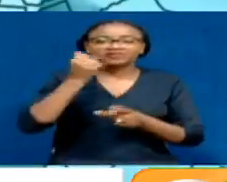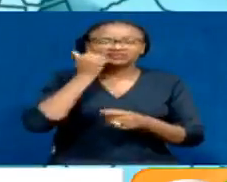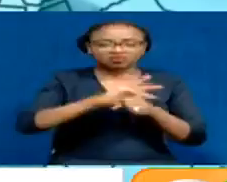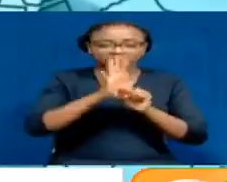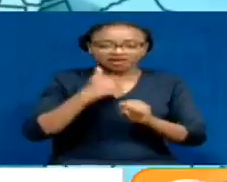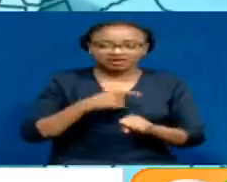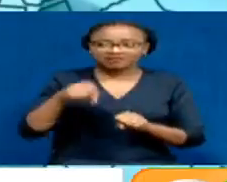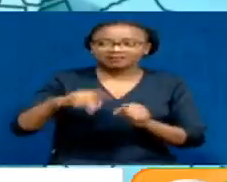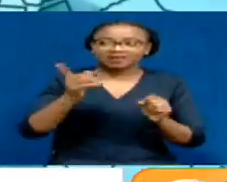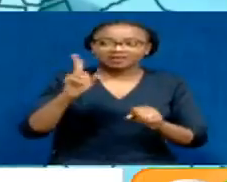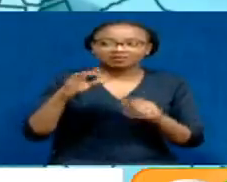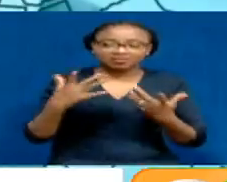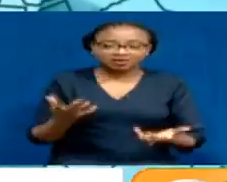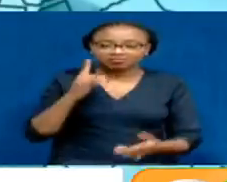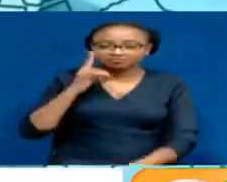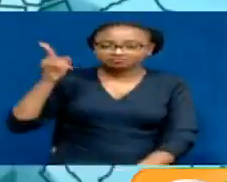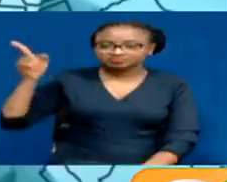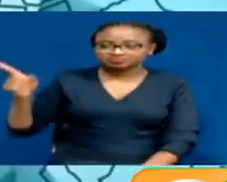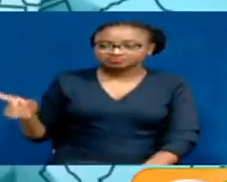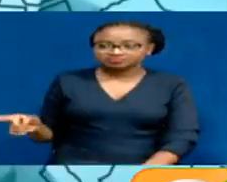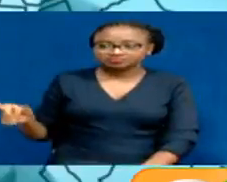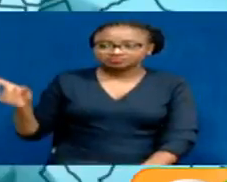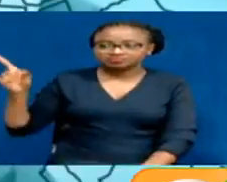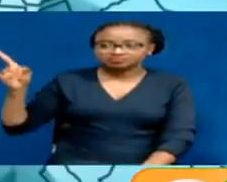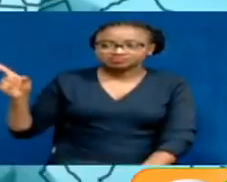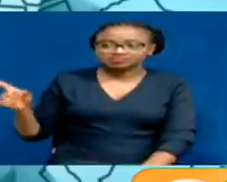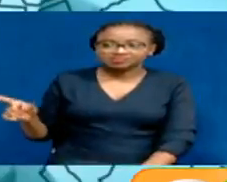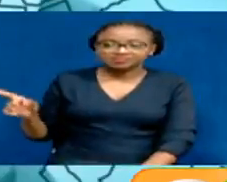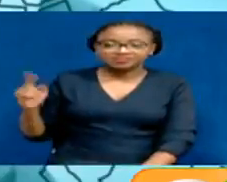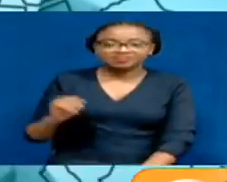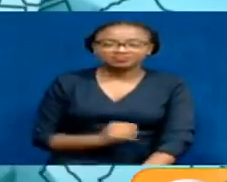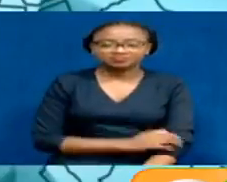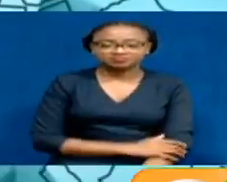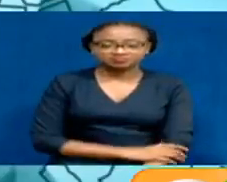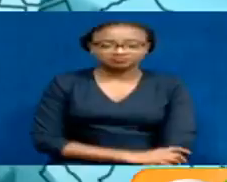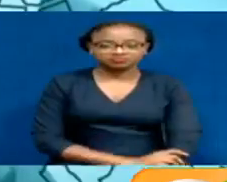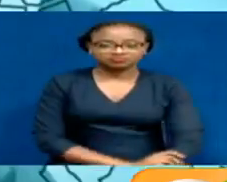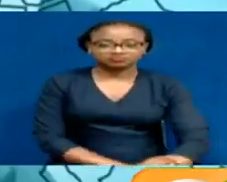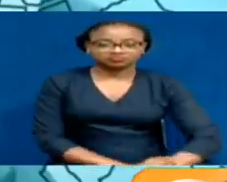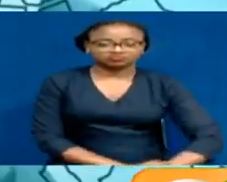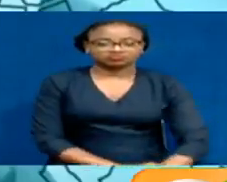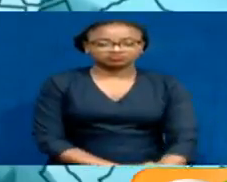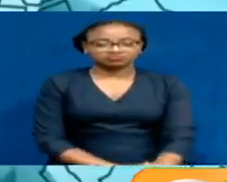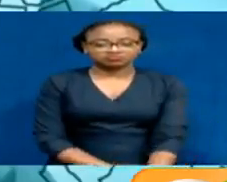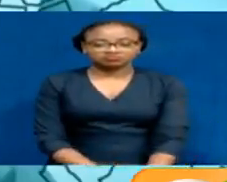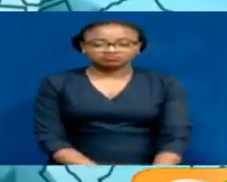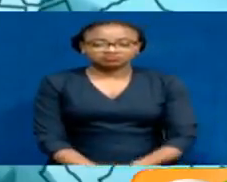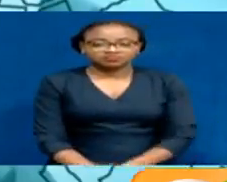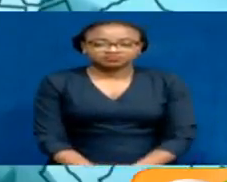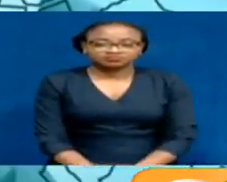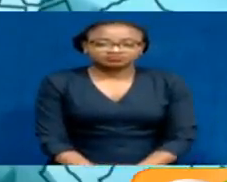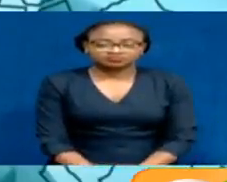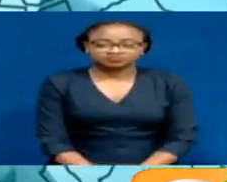recorded in Nairobi, 56 in Kajiado, 35 in Kisii, 17 in Siaya and Homa Bay, and 13